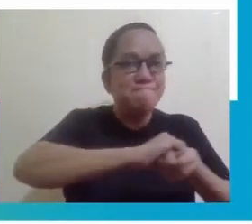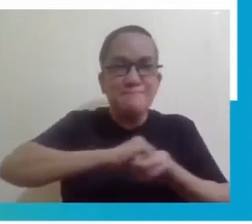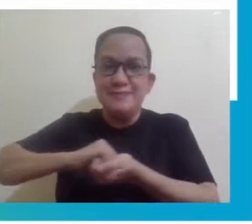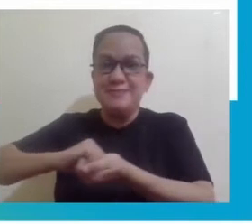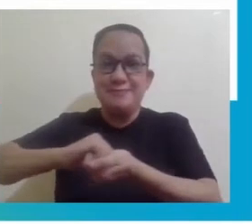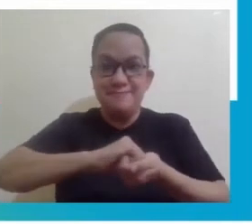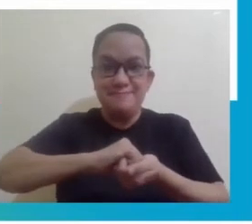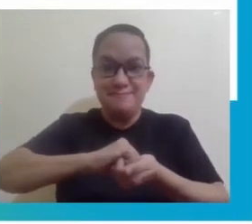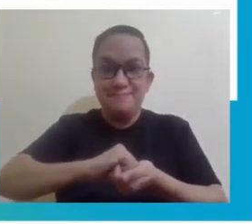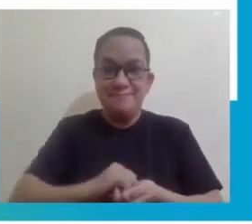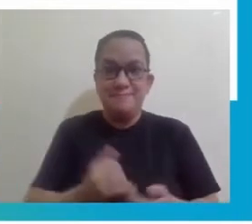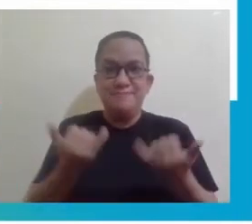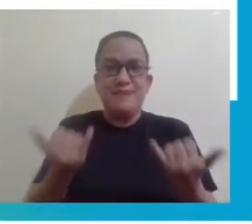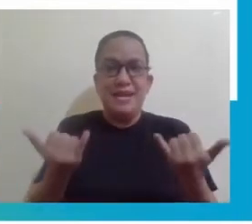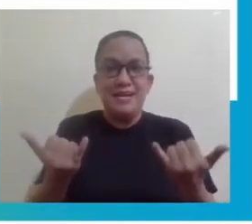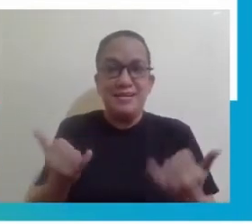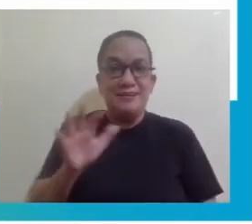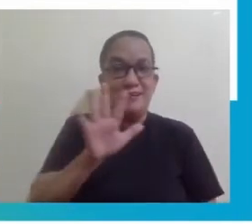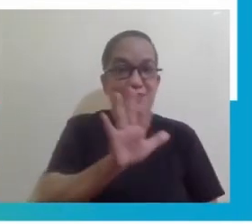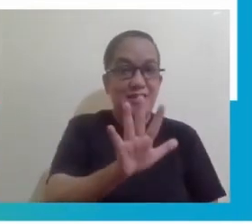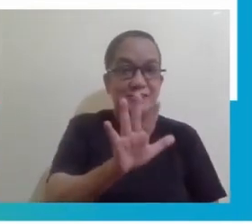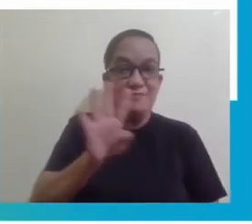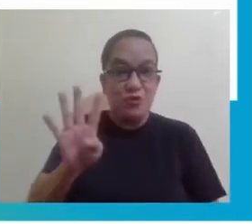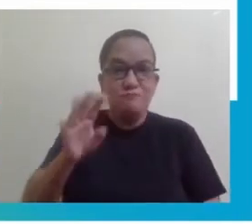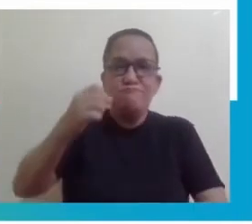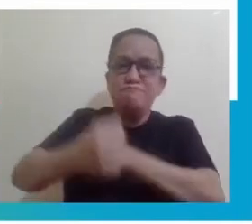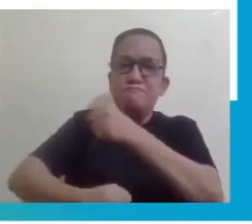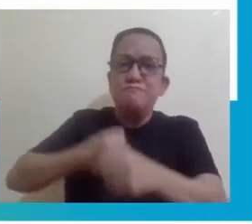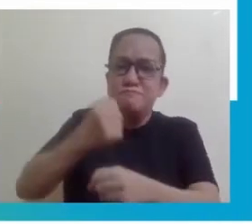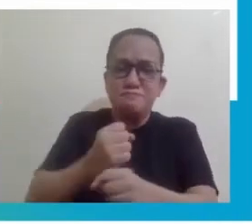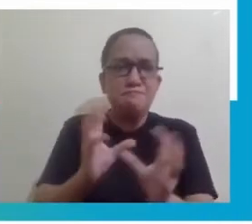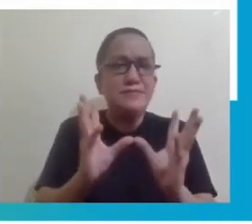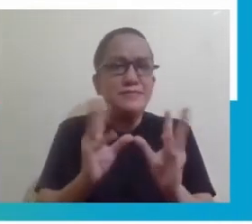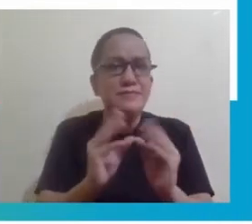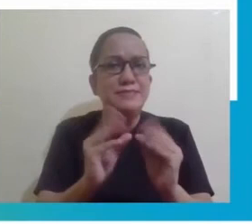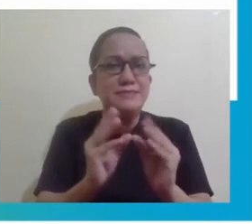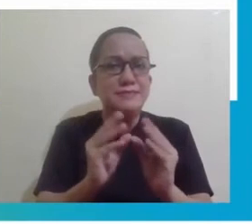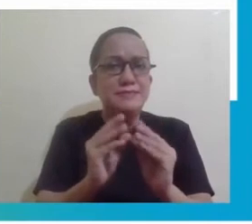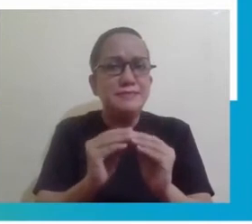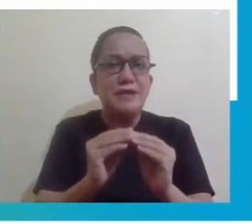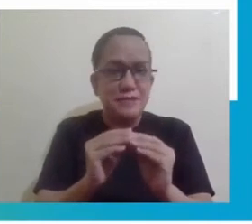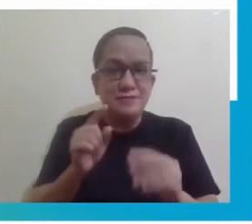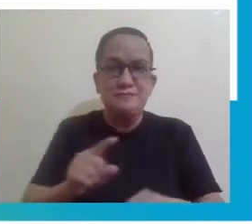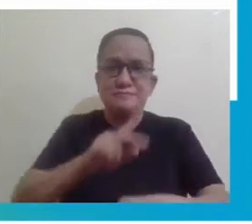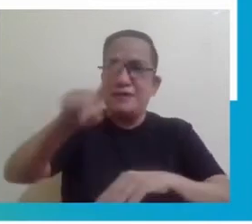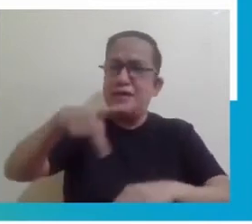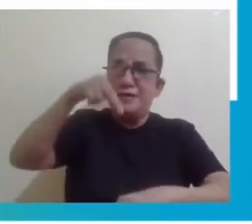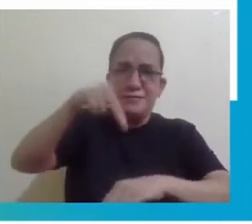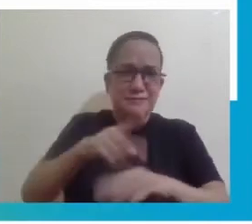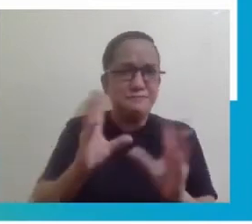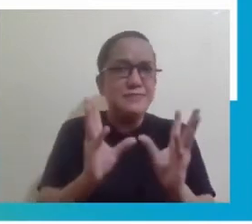meeting. This is actually the second time that ADB is holding its annual meeting virtually due